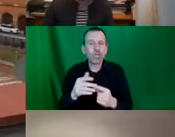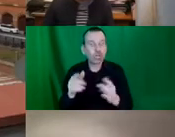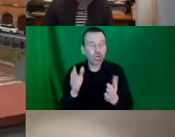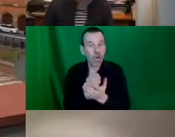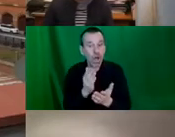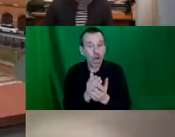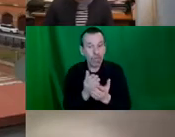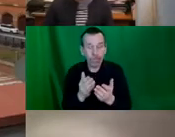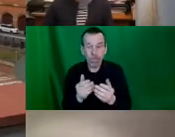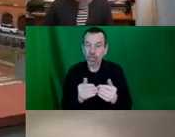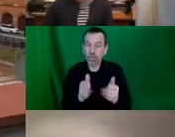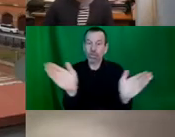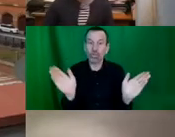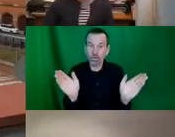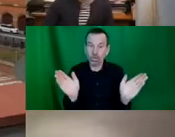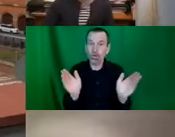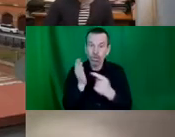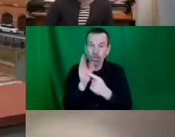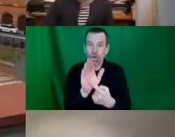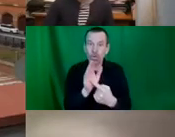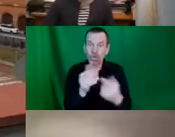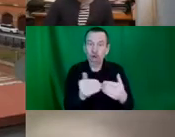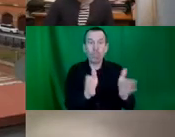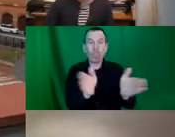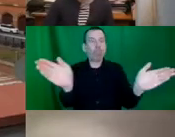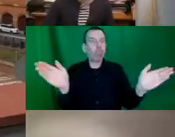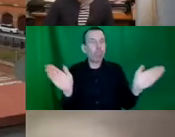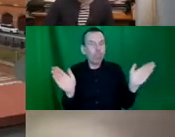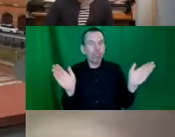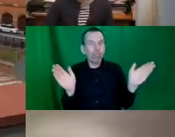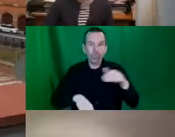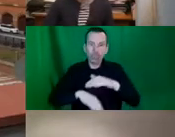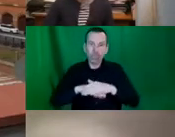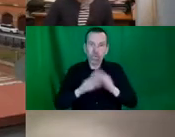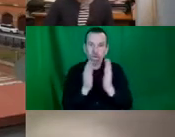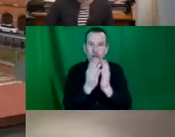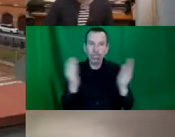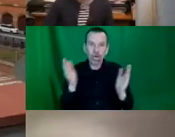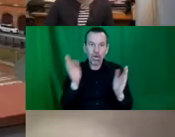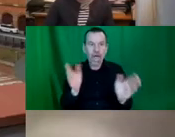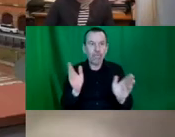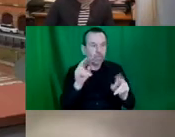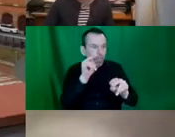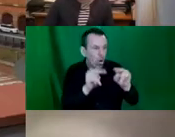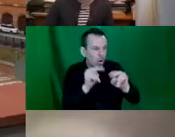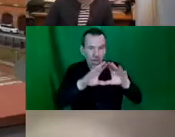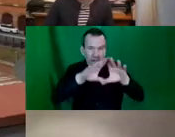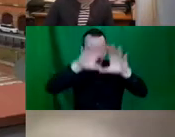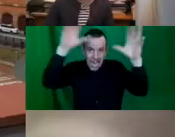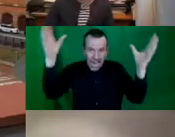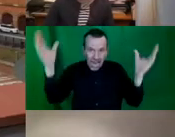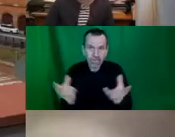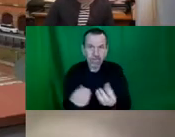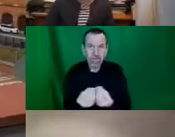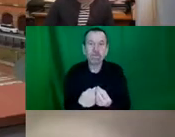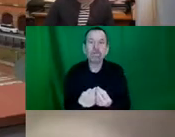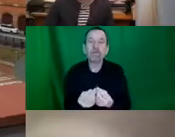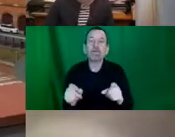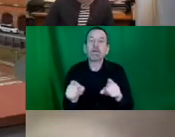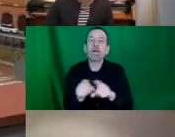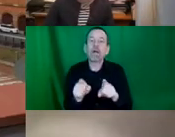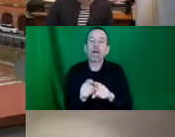remit is. I could understand in depth how and why we monitor and the problems they face, even in a